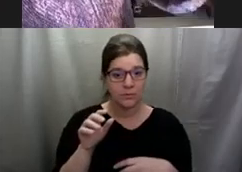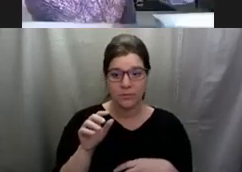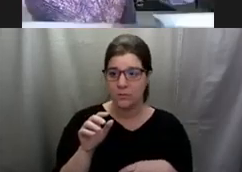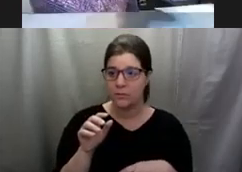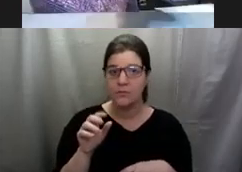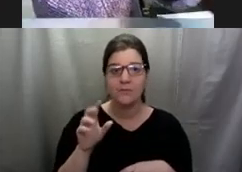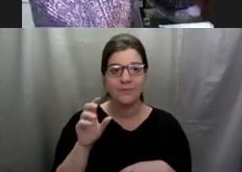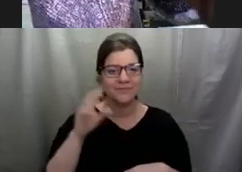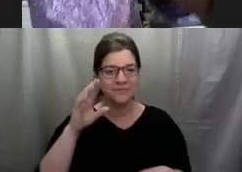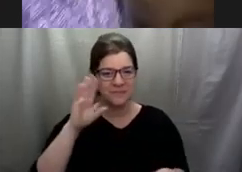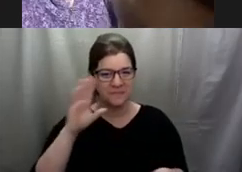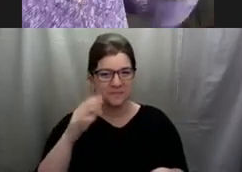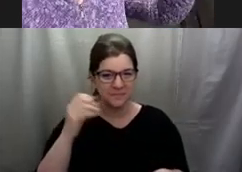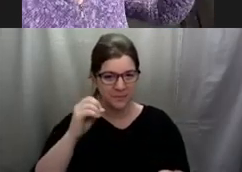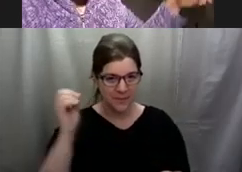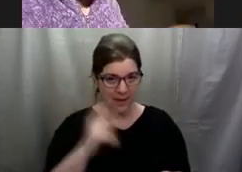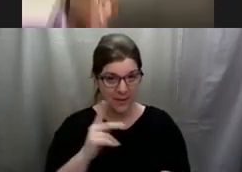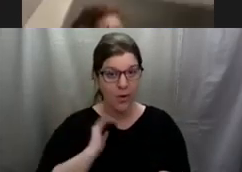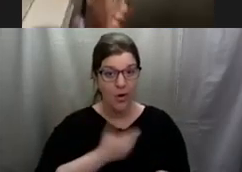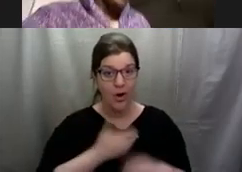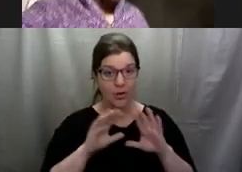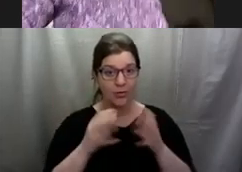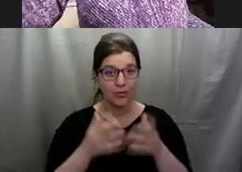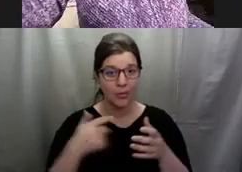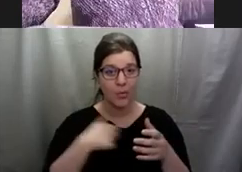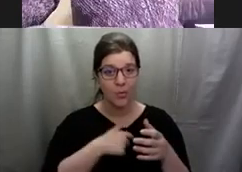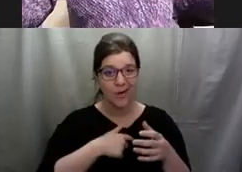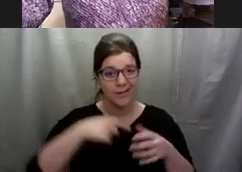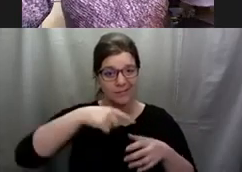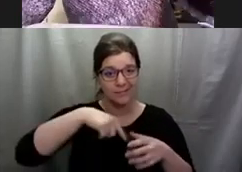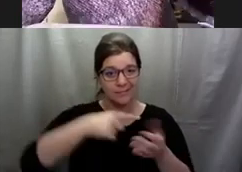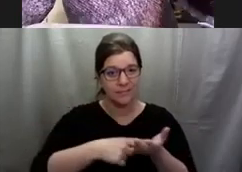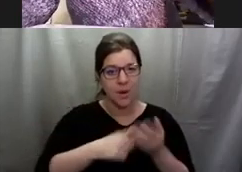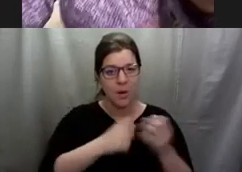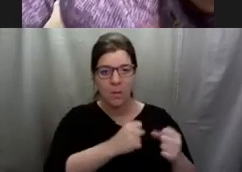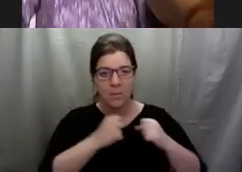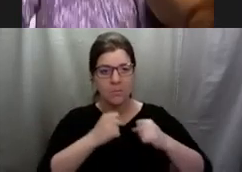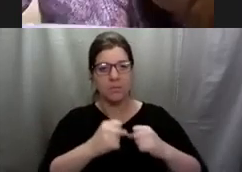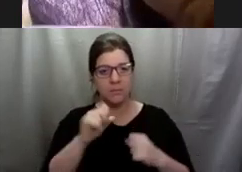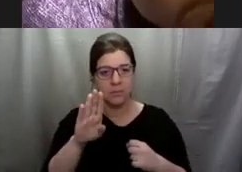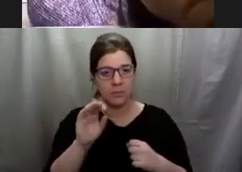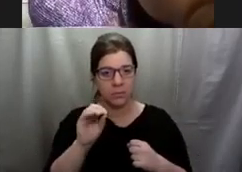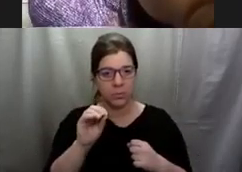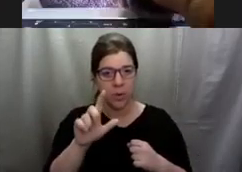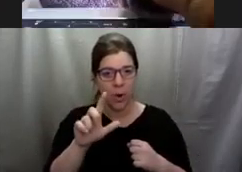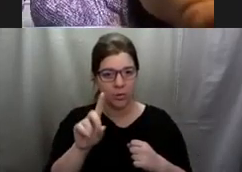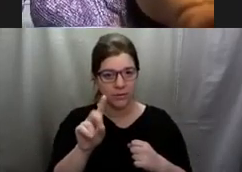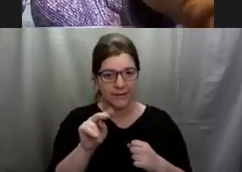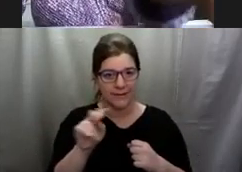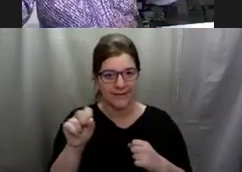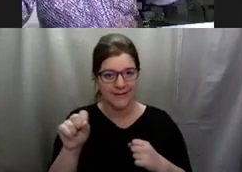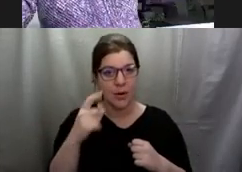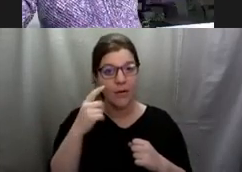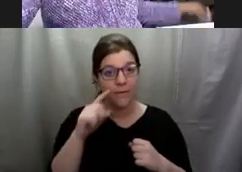All right. In our group, we talked about the boldness of the liturgical year,